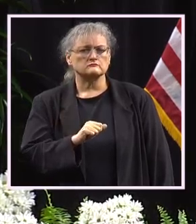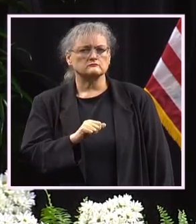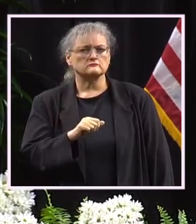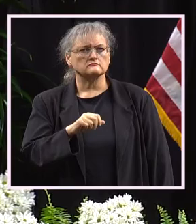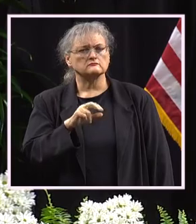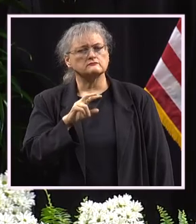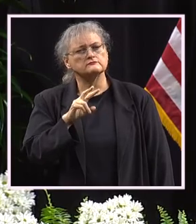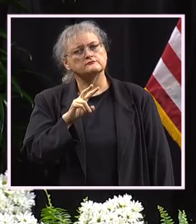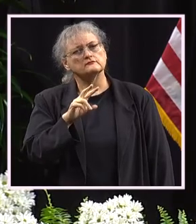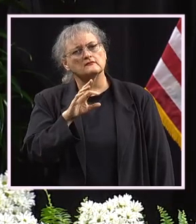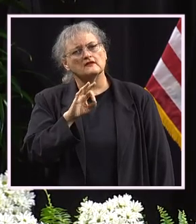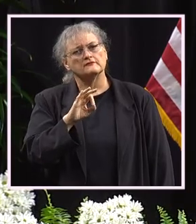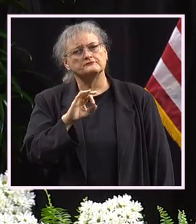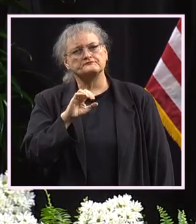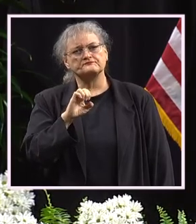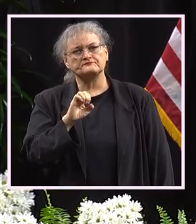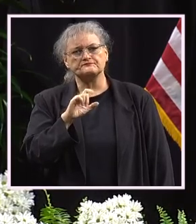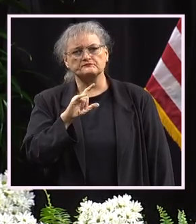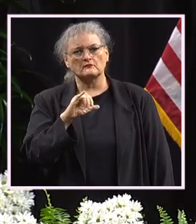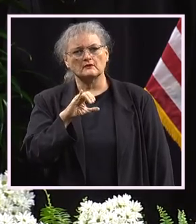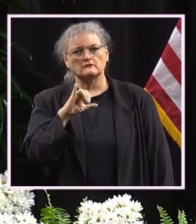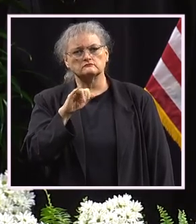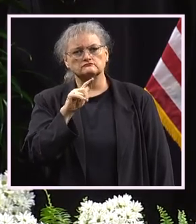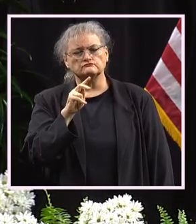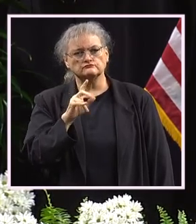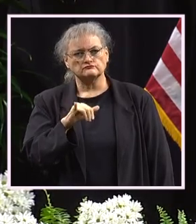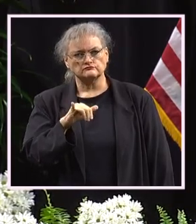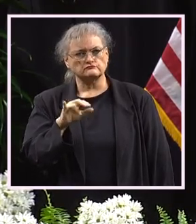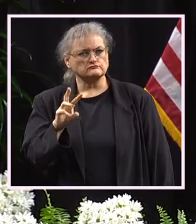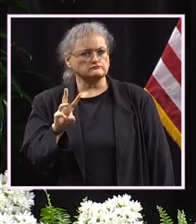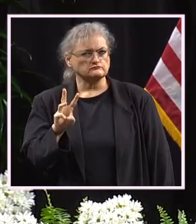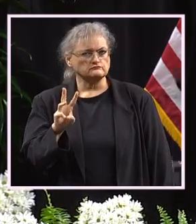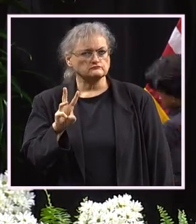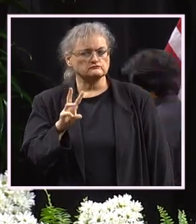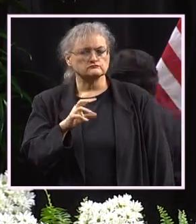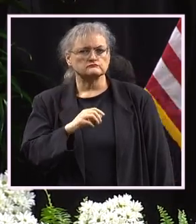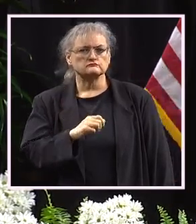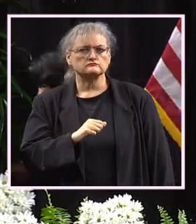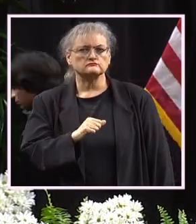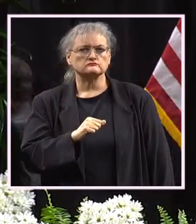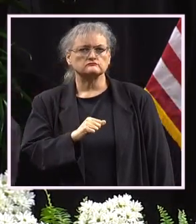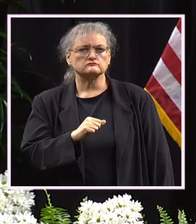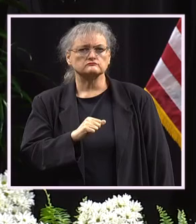Felicity Gwen Love Watson, magna cum laude.